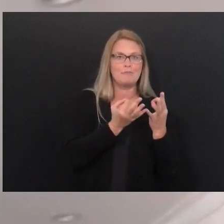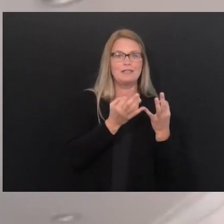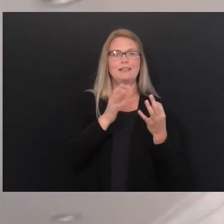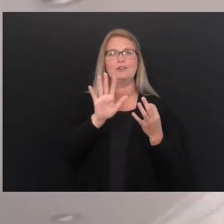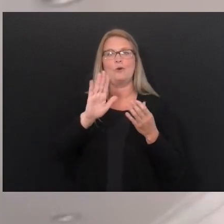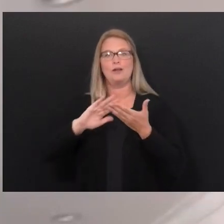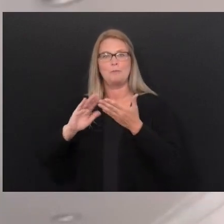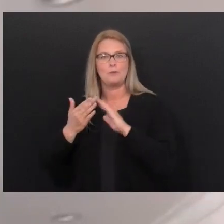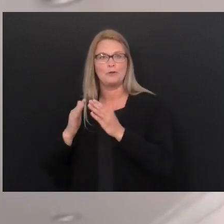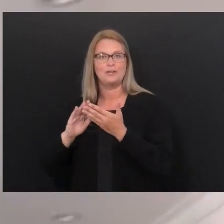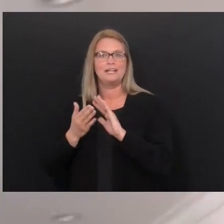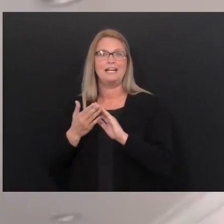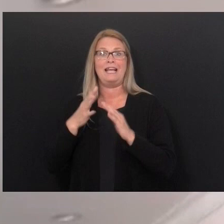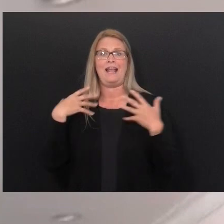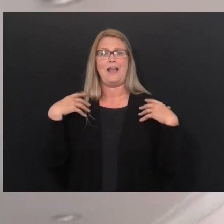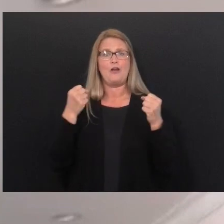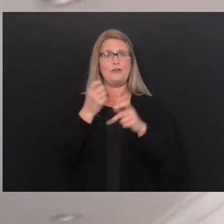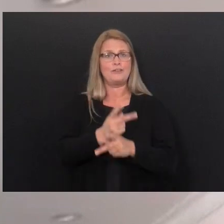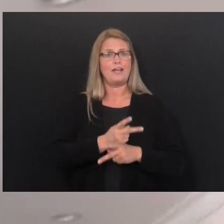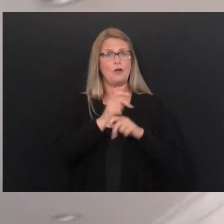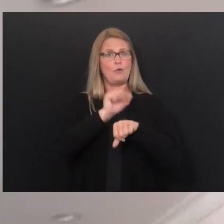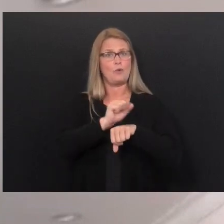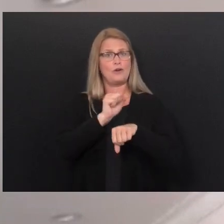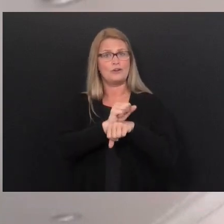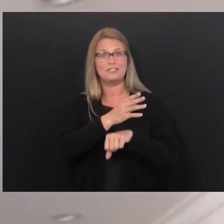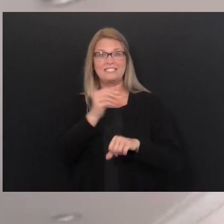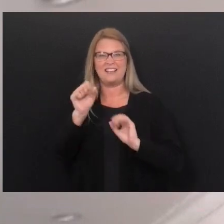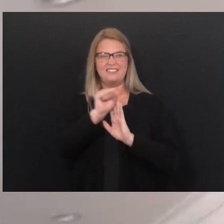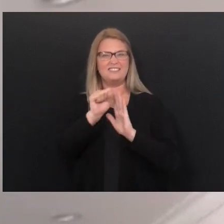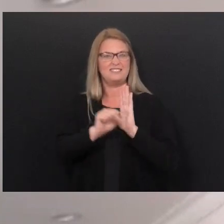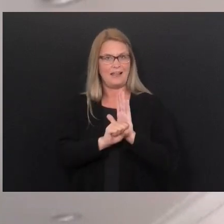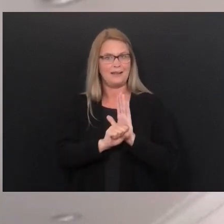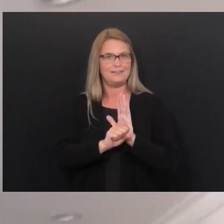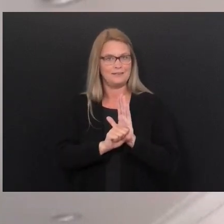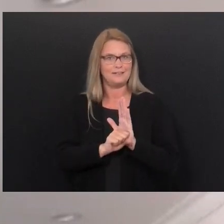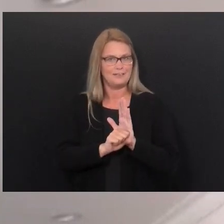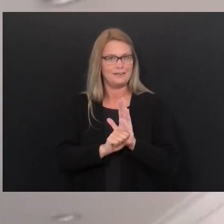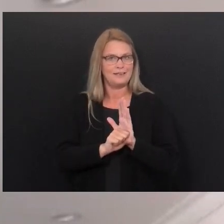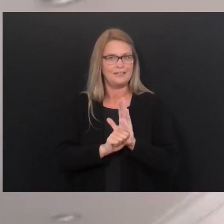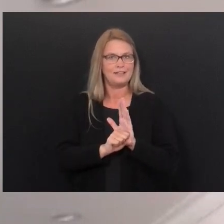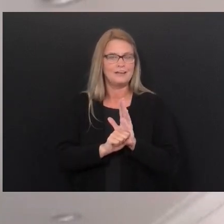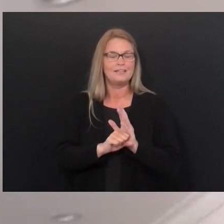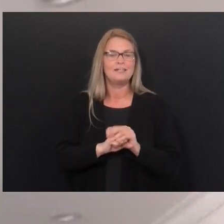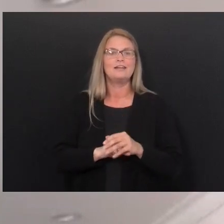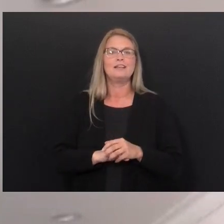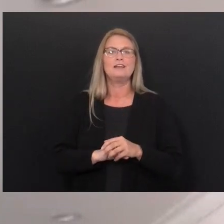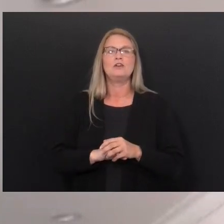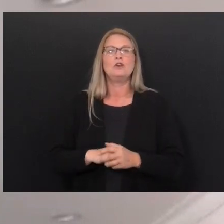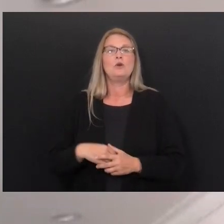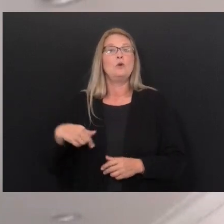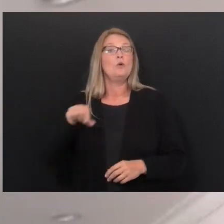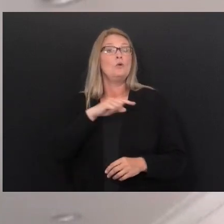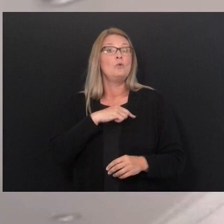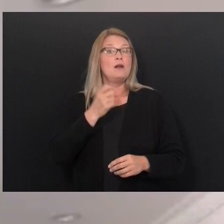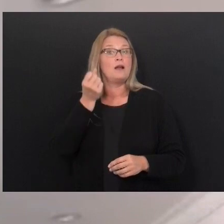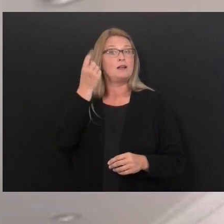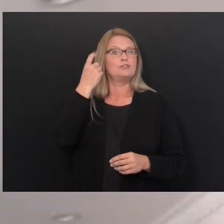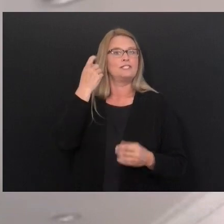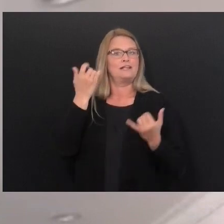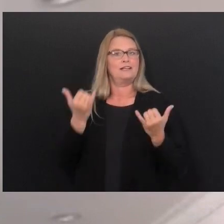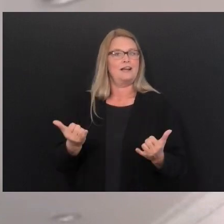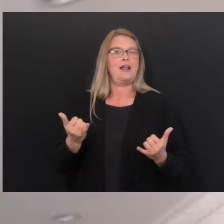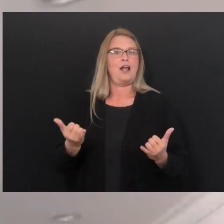your community, our healthcare workers, and our state. And also, as we talked about yesterday, we're also understanding